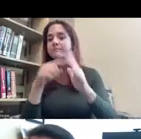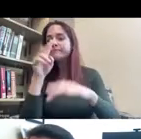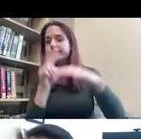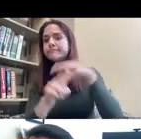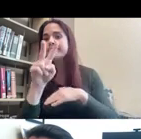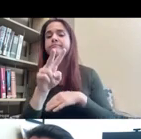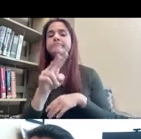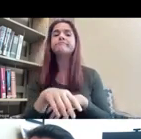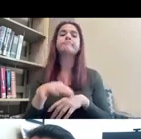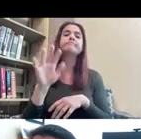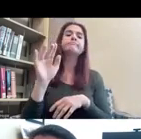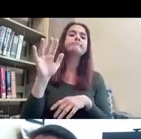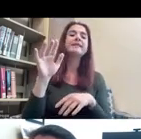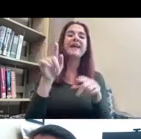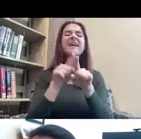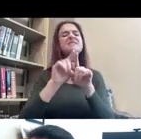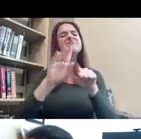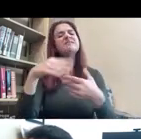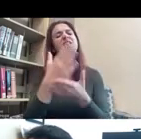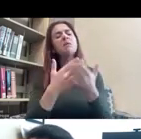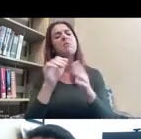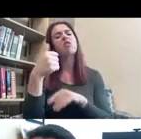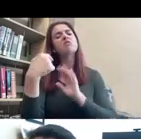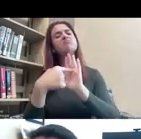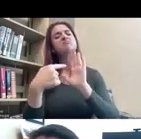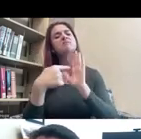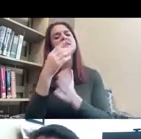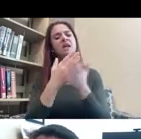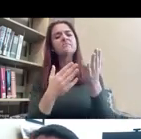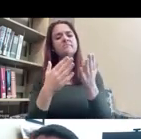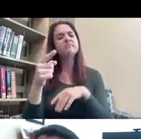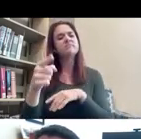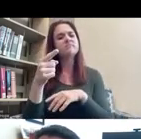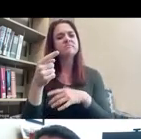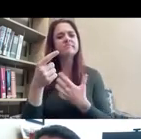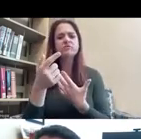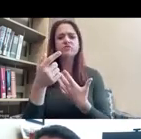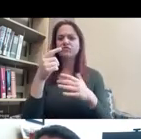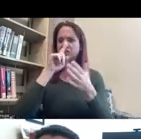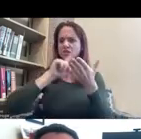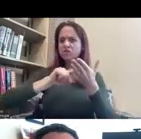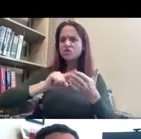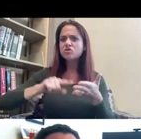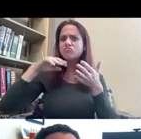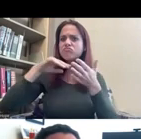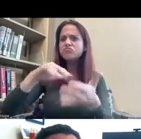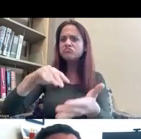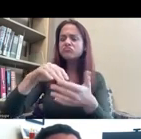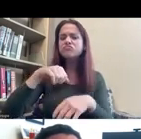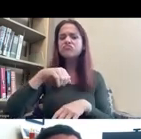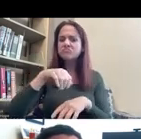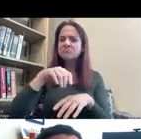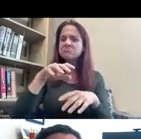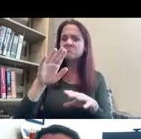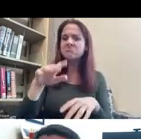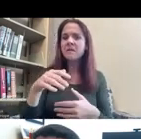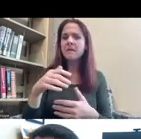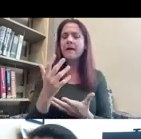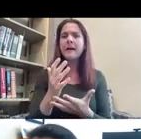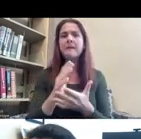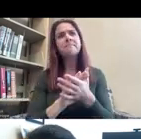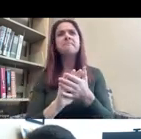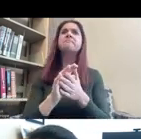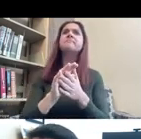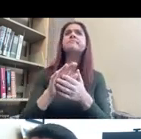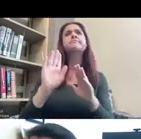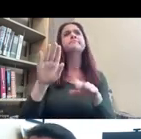give some examples of some really seminal research studies that have really given us evidence